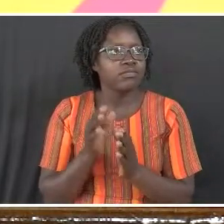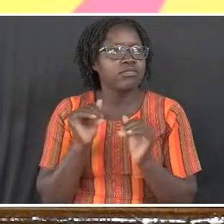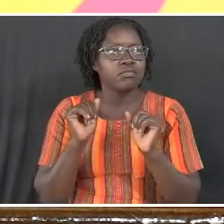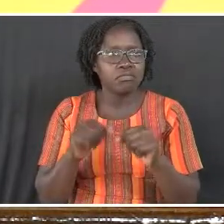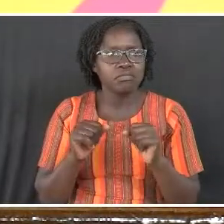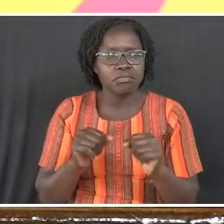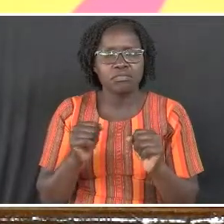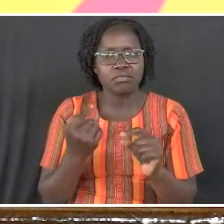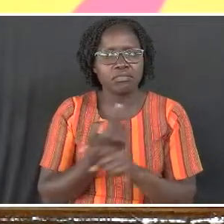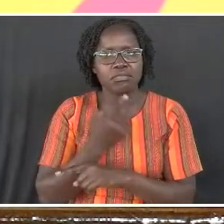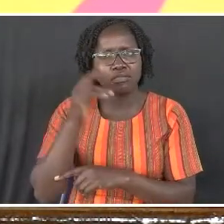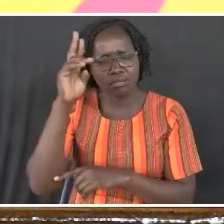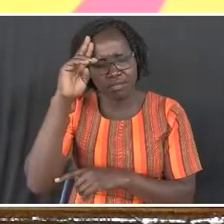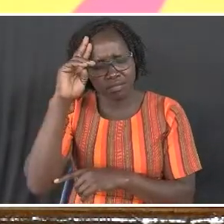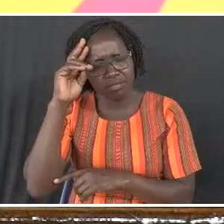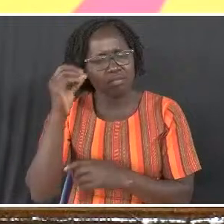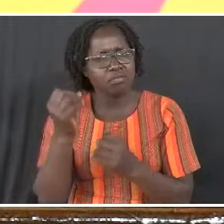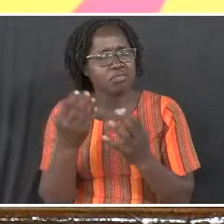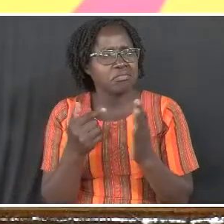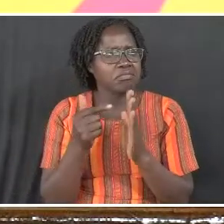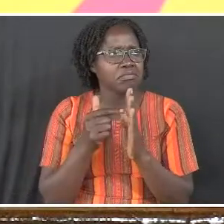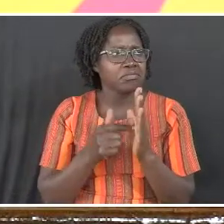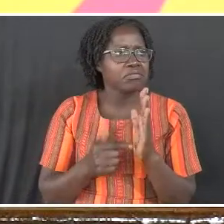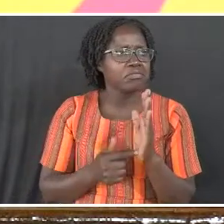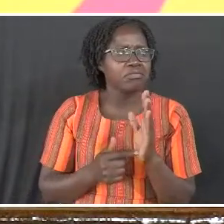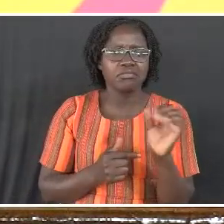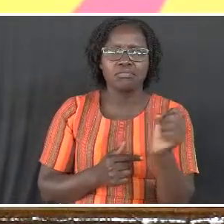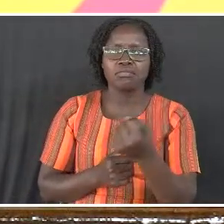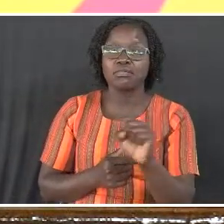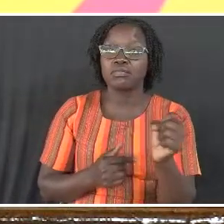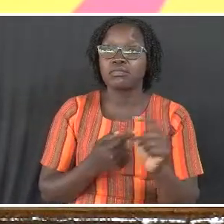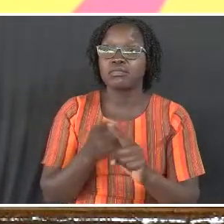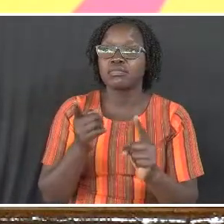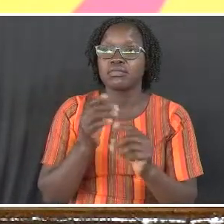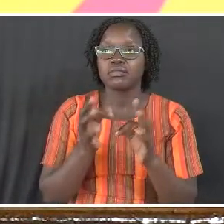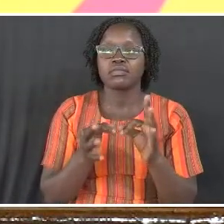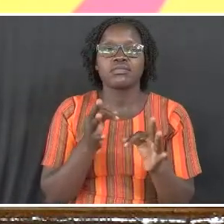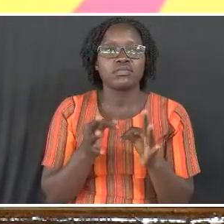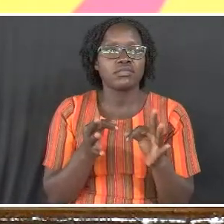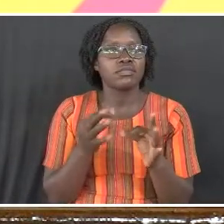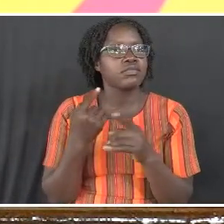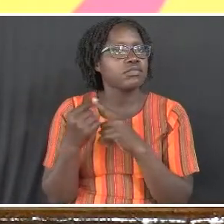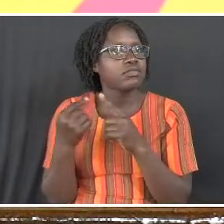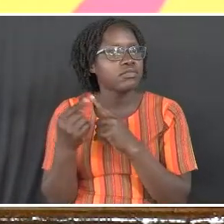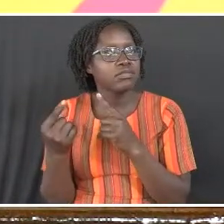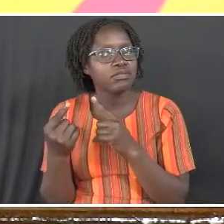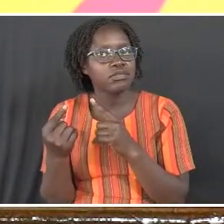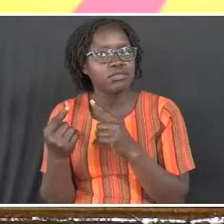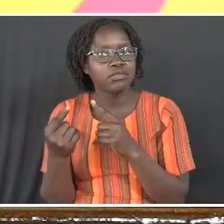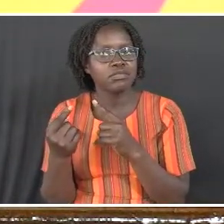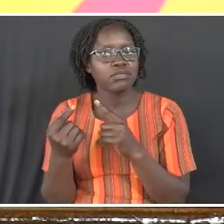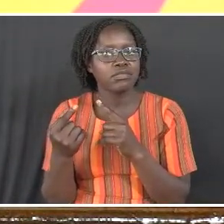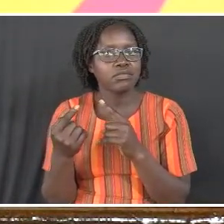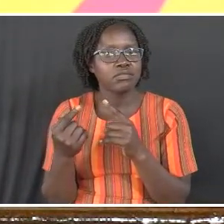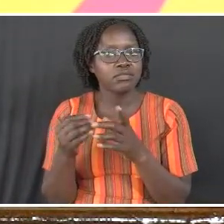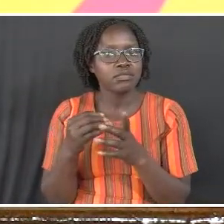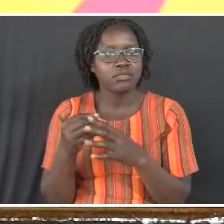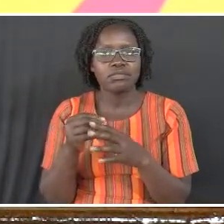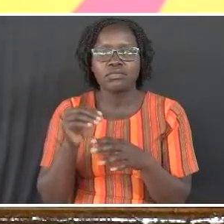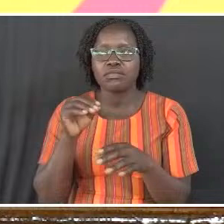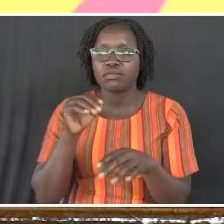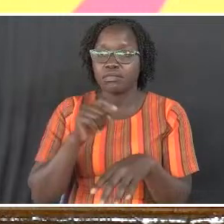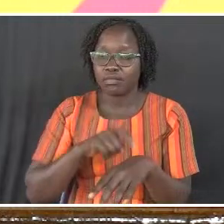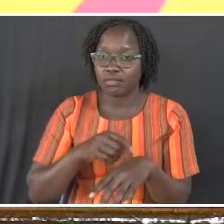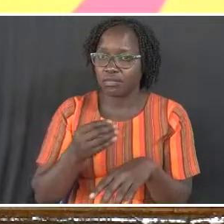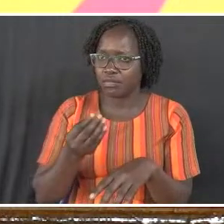many reasons, which I don't think I'll go deep into them. But in case you notice that when you're taking